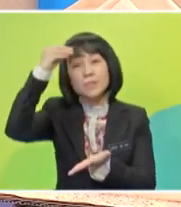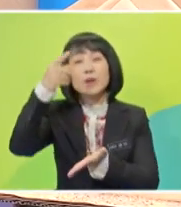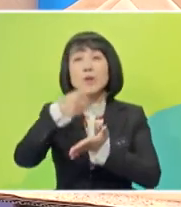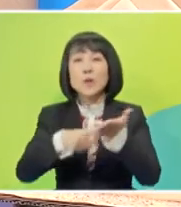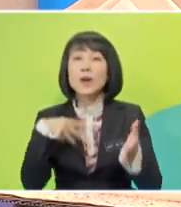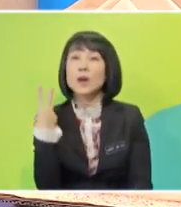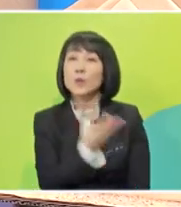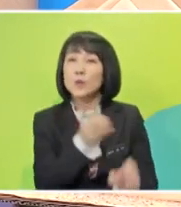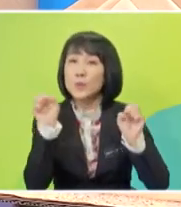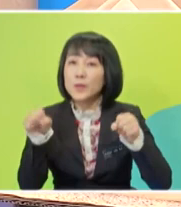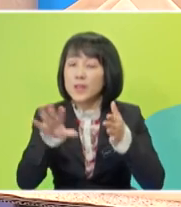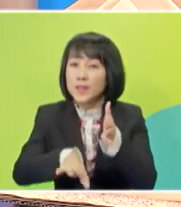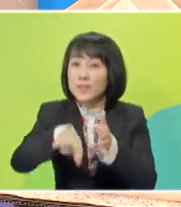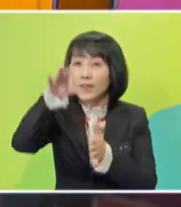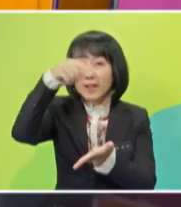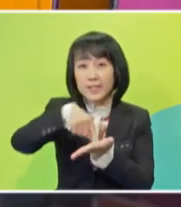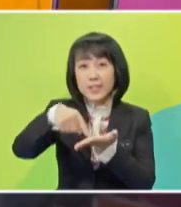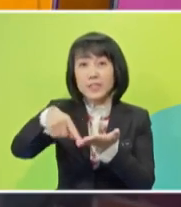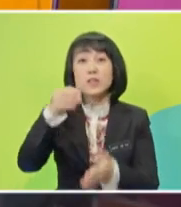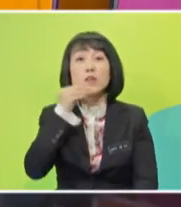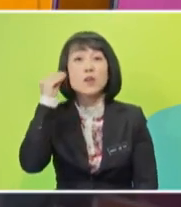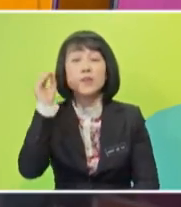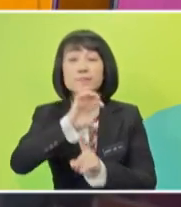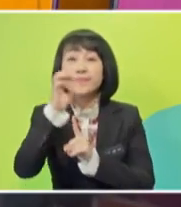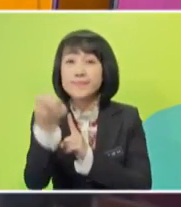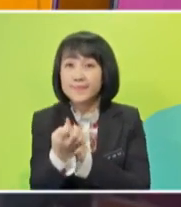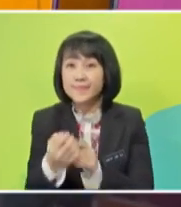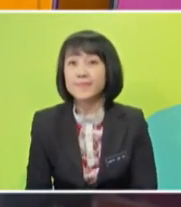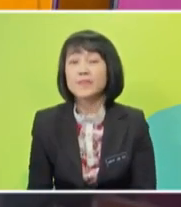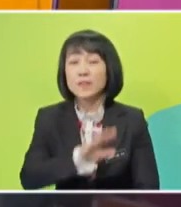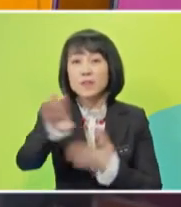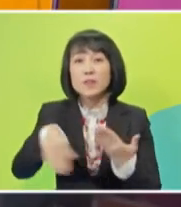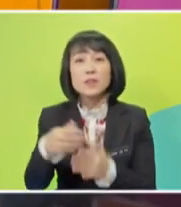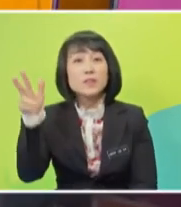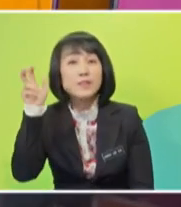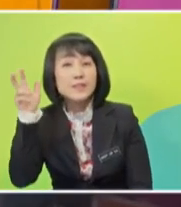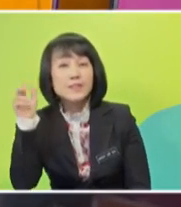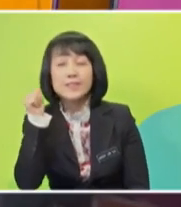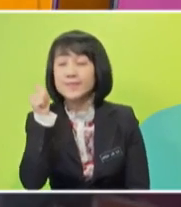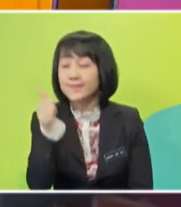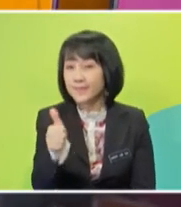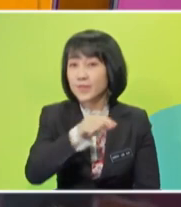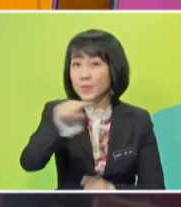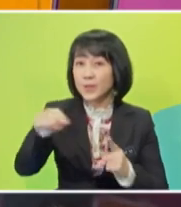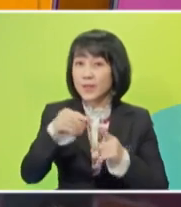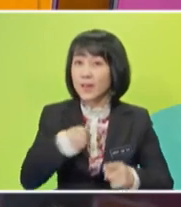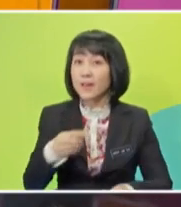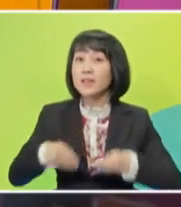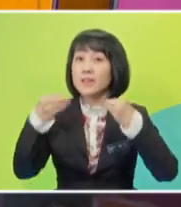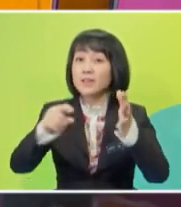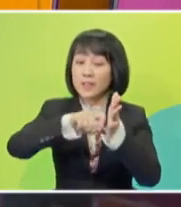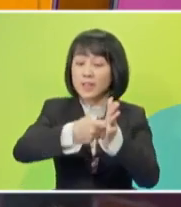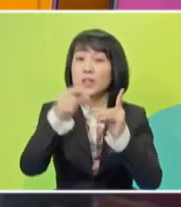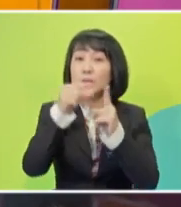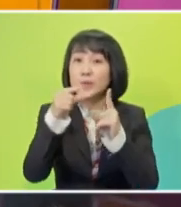can find in these habitats. And all of you were able to listen very well when I gave you the keywords, and you were